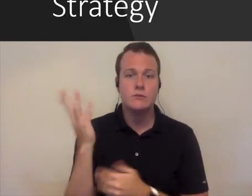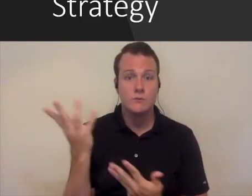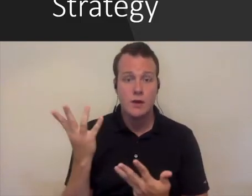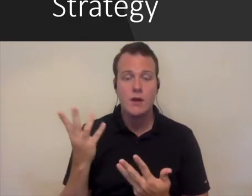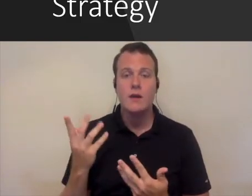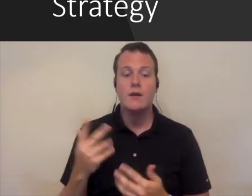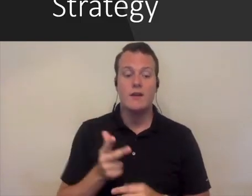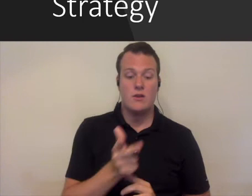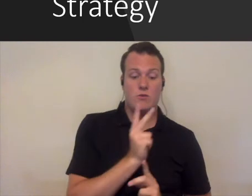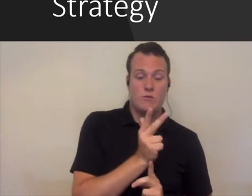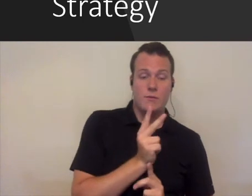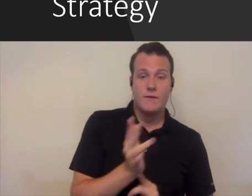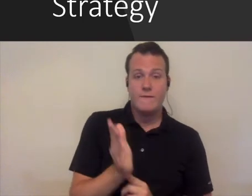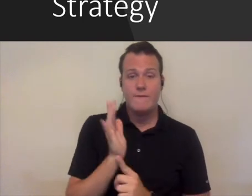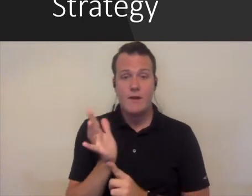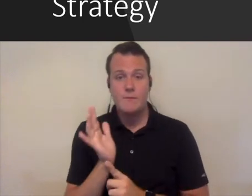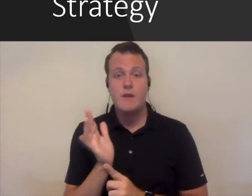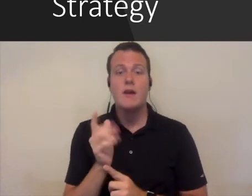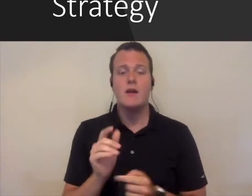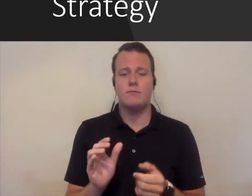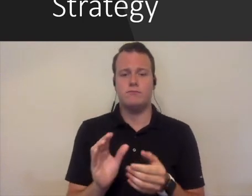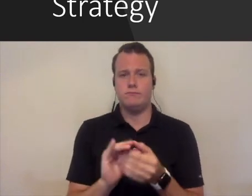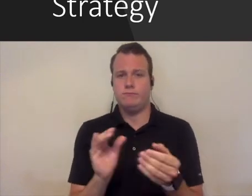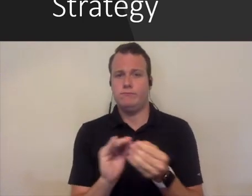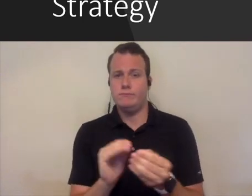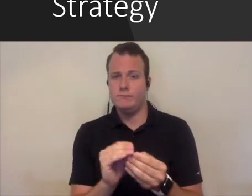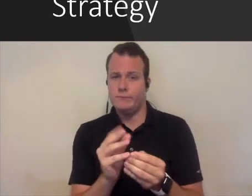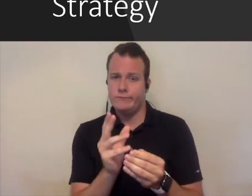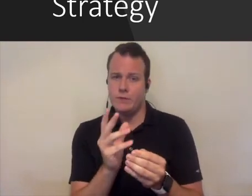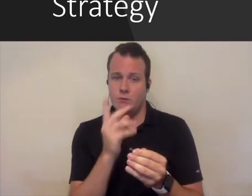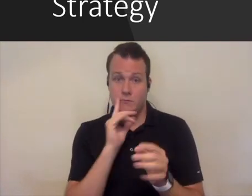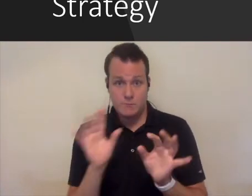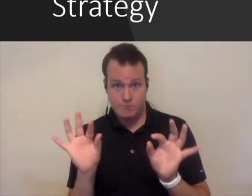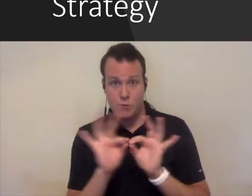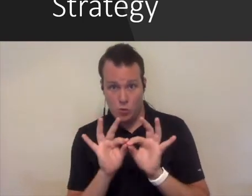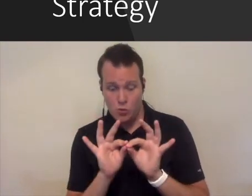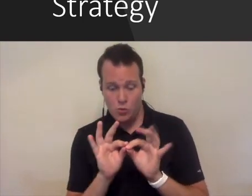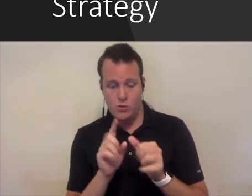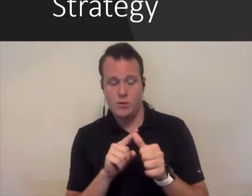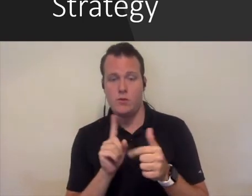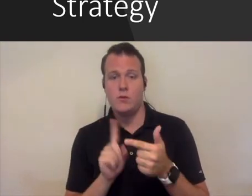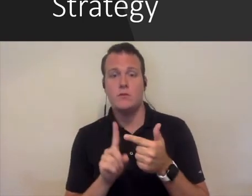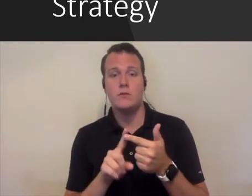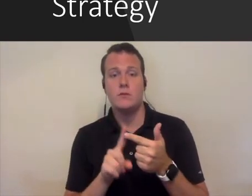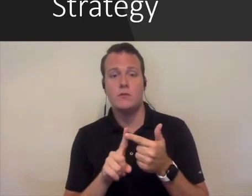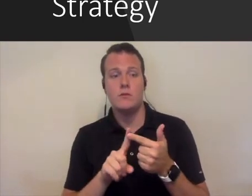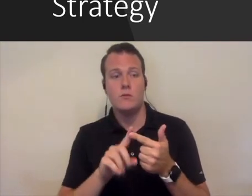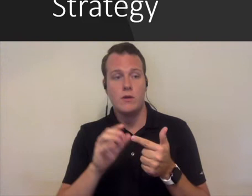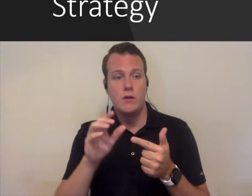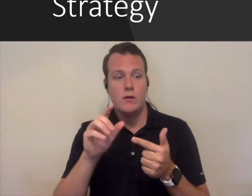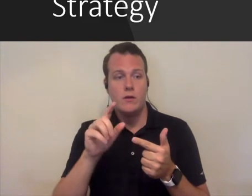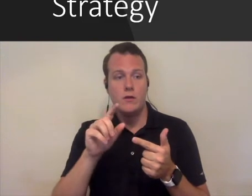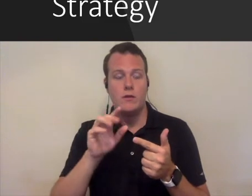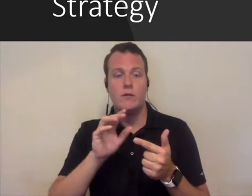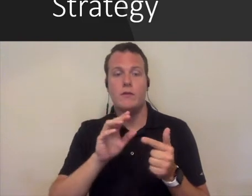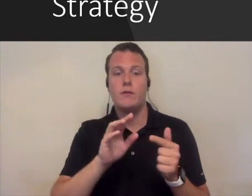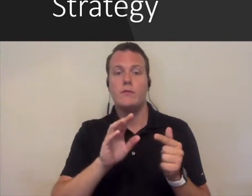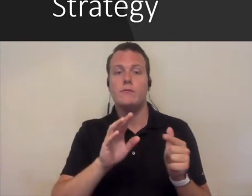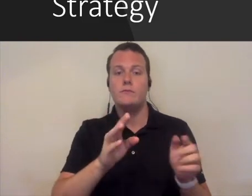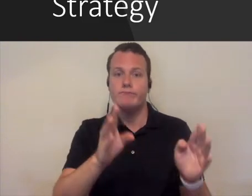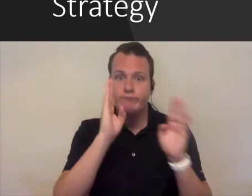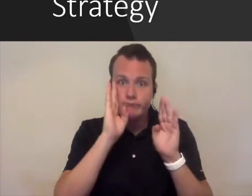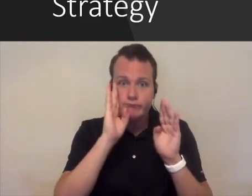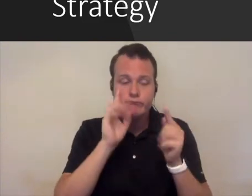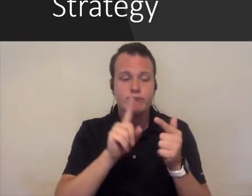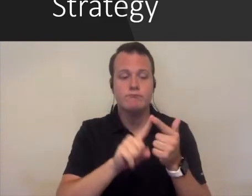to 5 minutes that will be of importance, that will grab their attention, and that will help